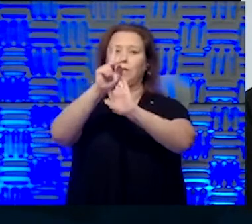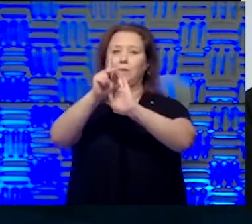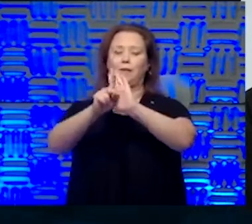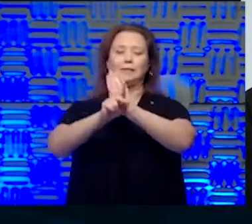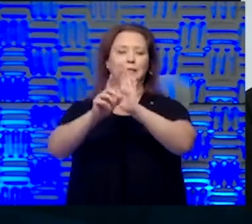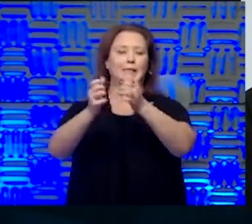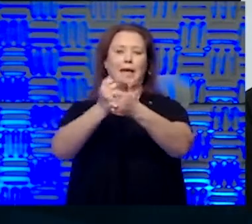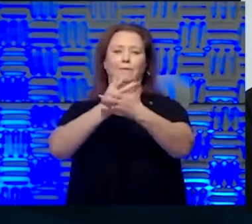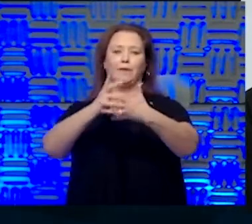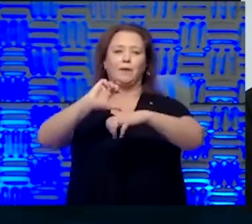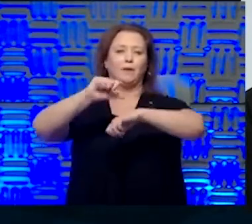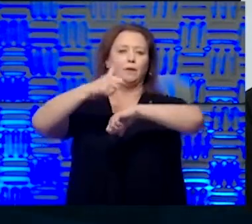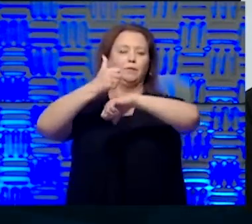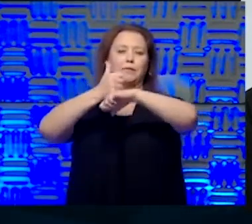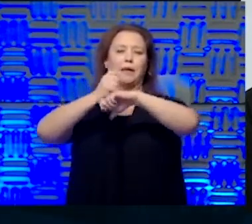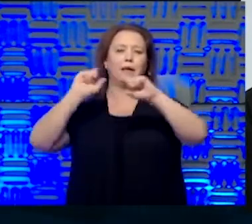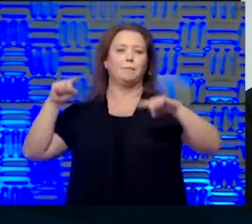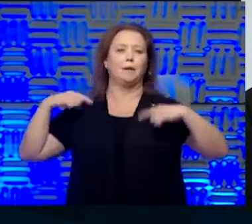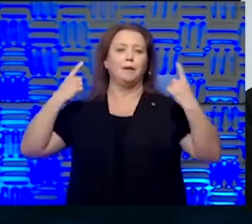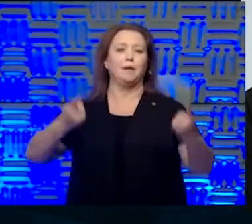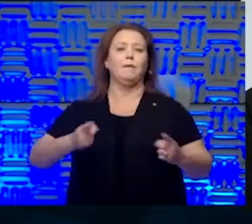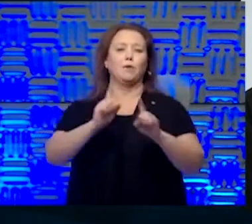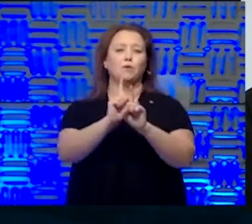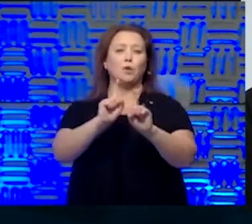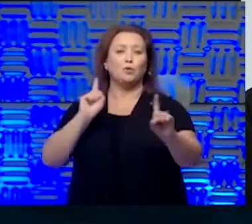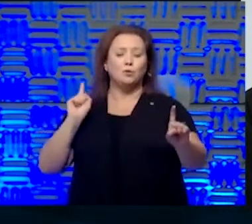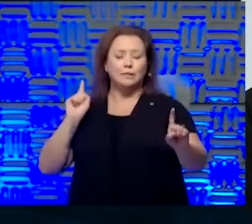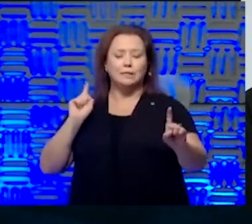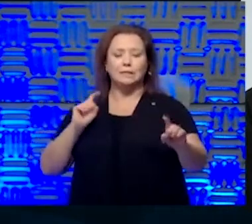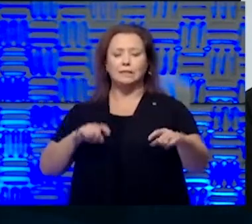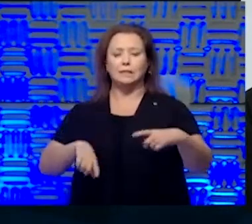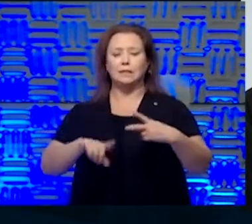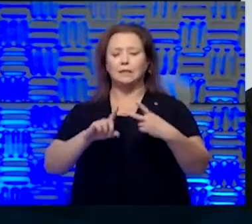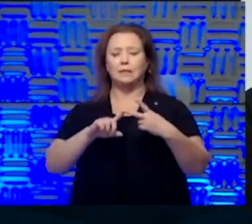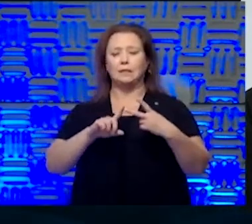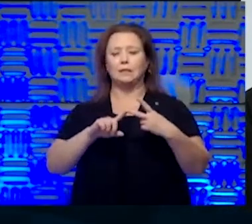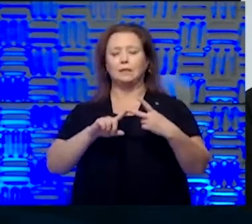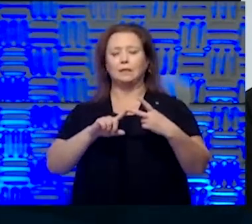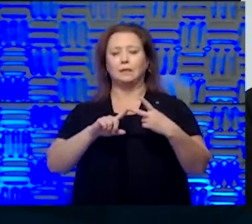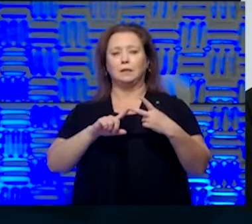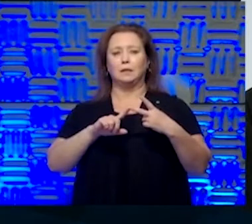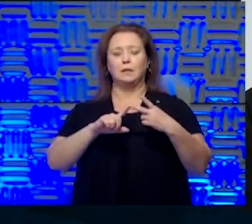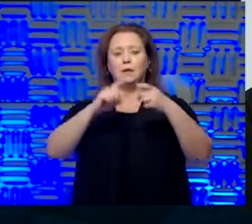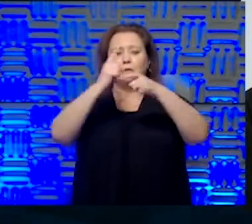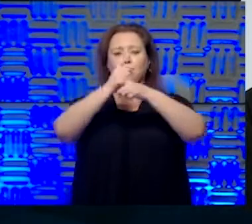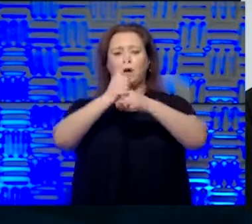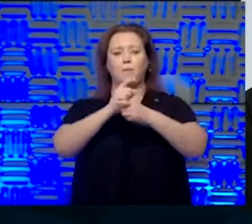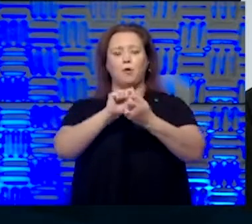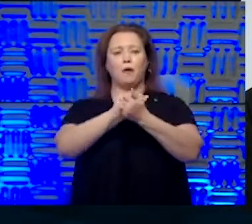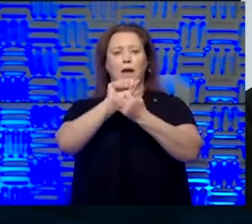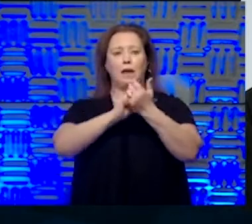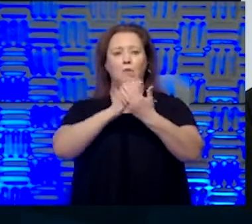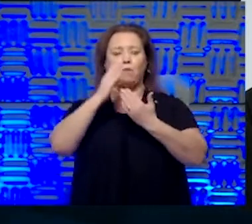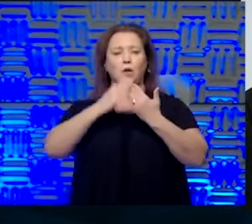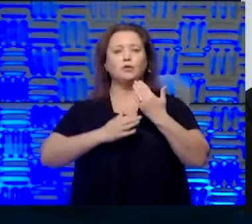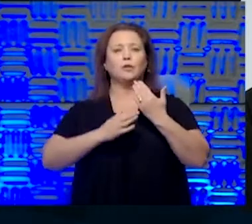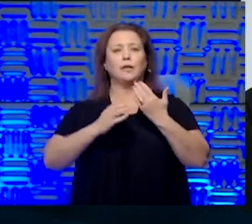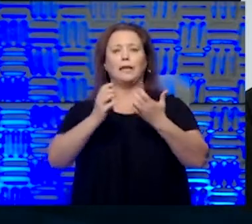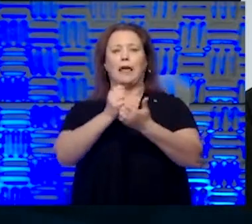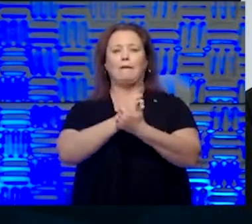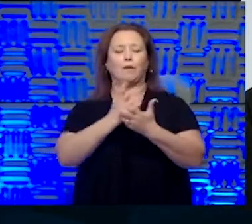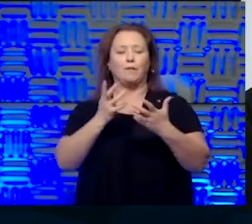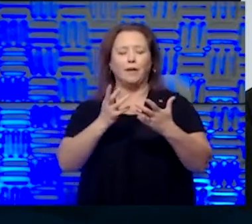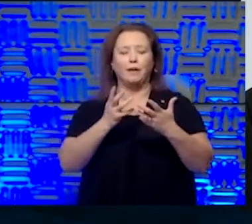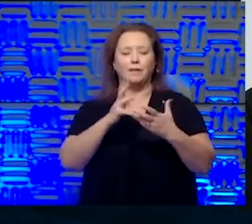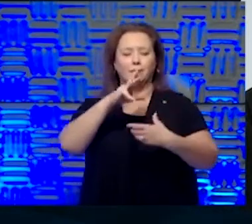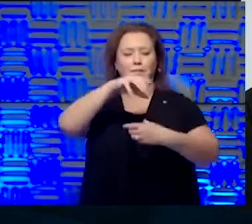forth as far as social distancing and proper hand washing, all of those things that play